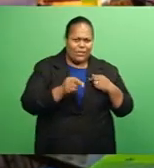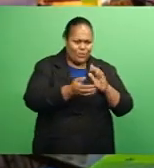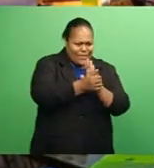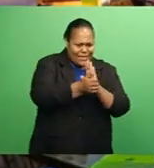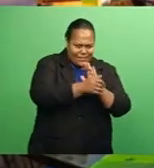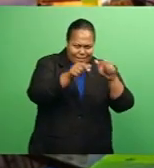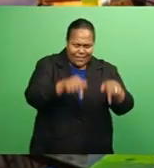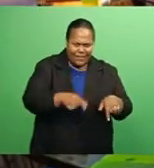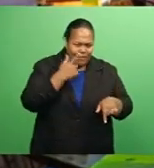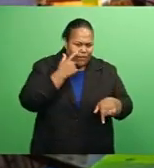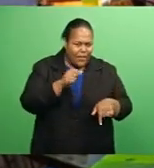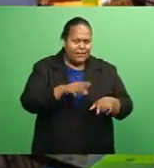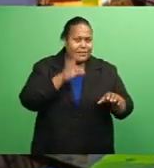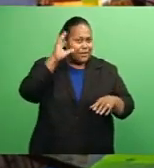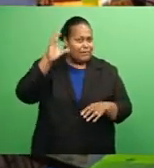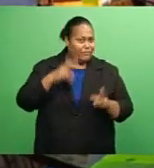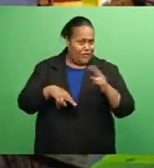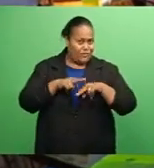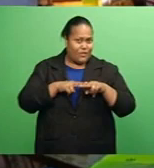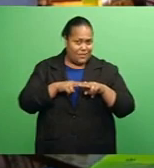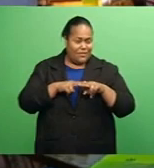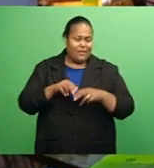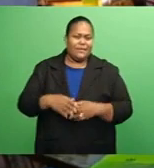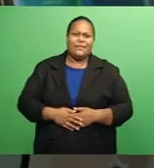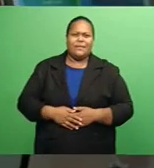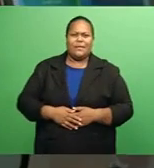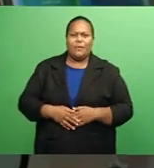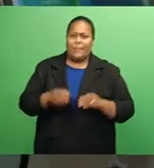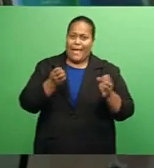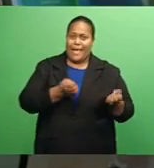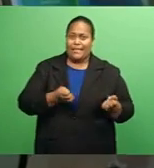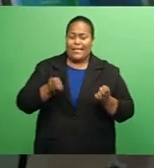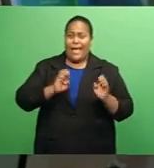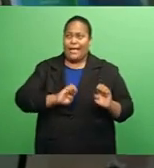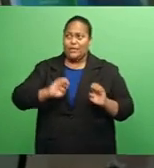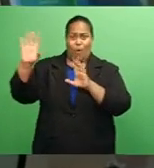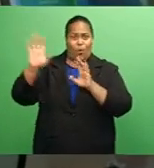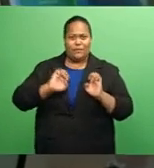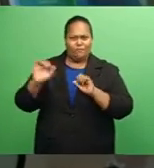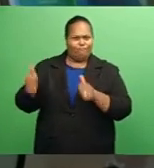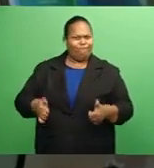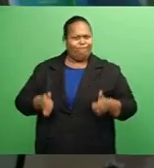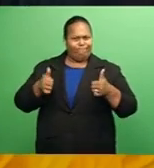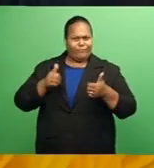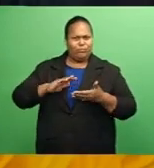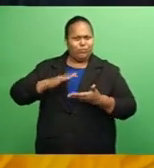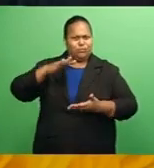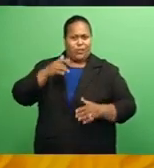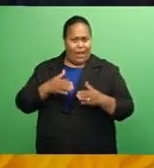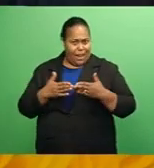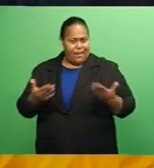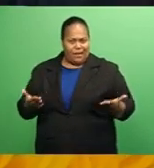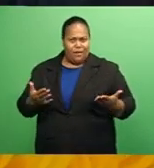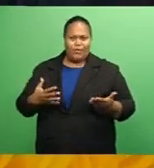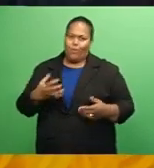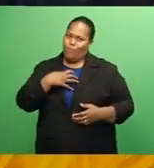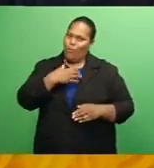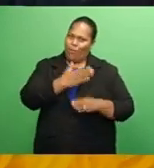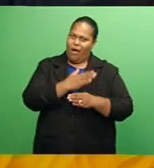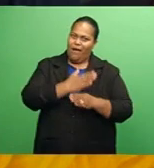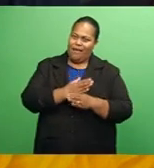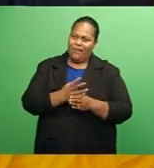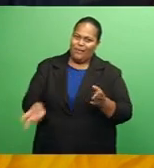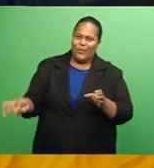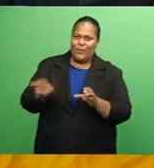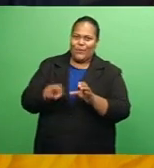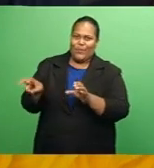struggle. Mike Towler says with the export market now doing well, factories are recruiting more Fijians into the workforce. A lot of